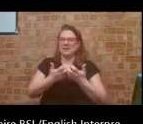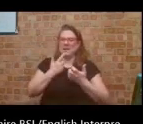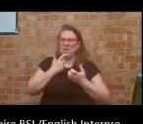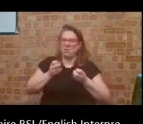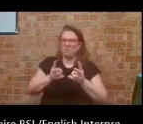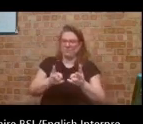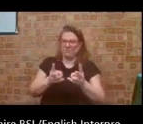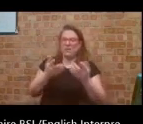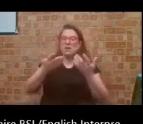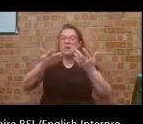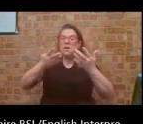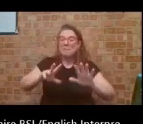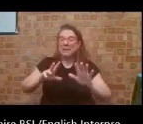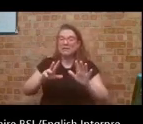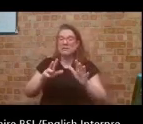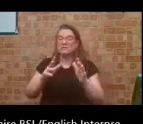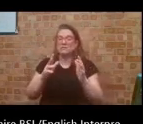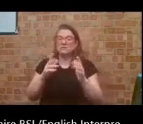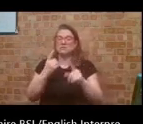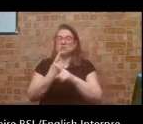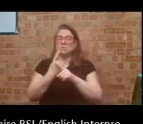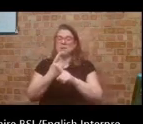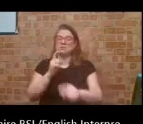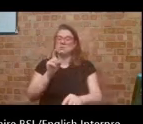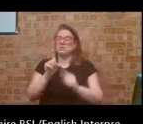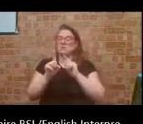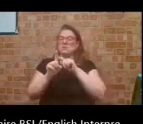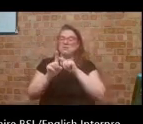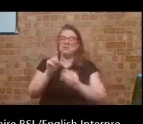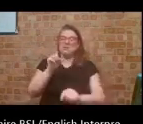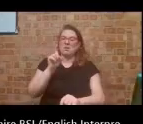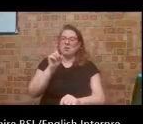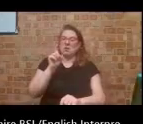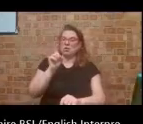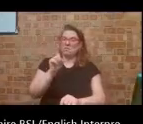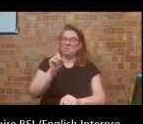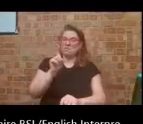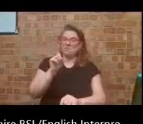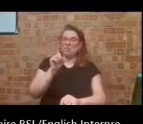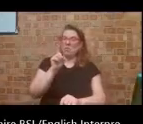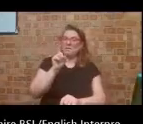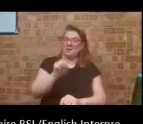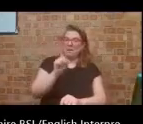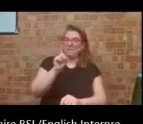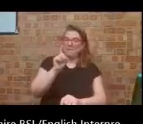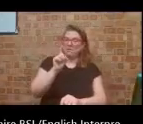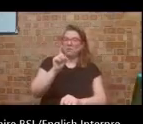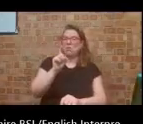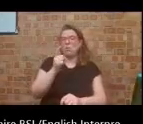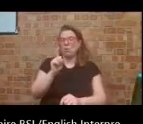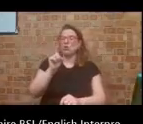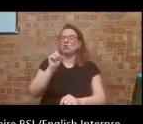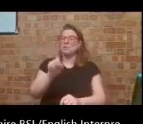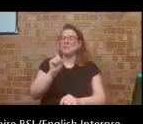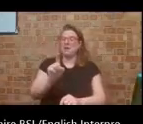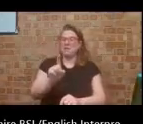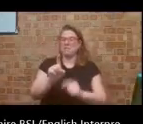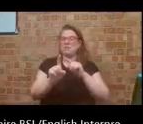We talked about tapping with one finger and double tapping with one finger. There is